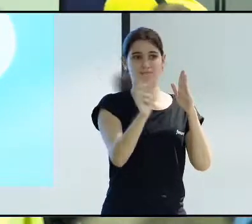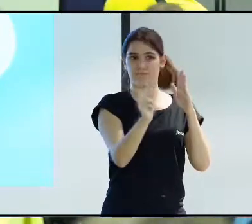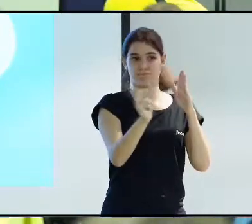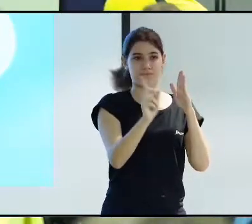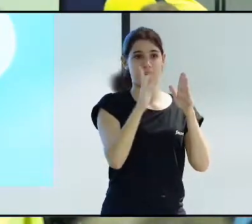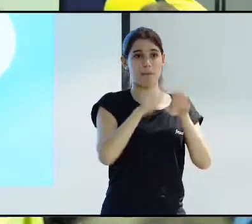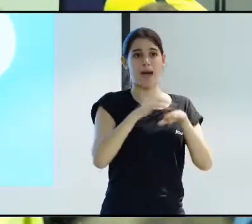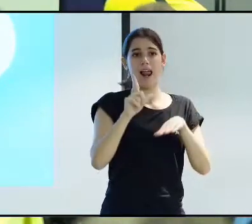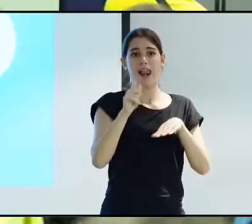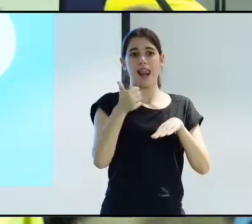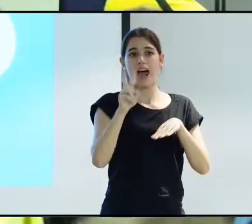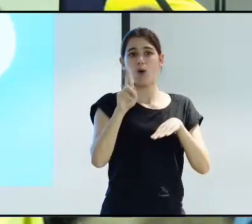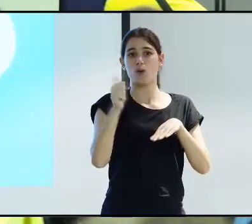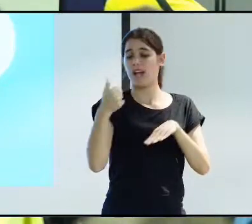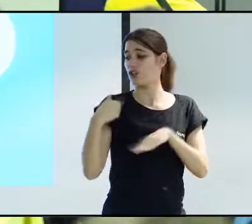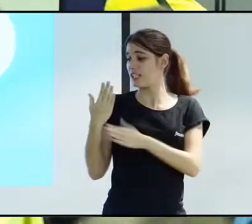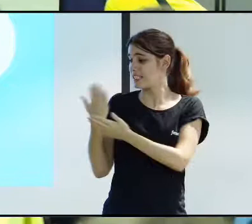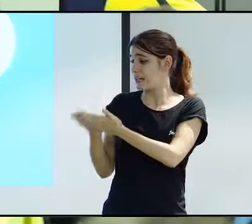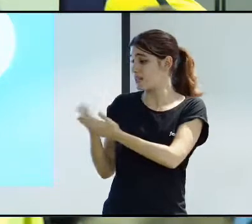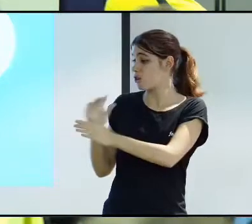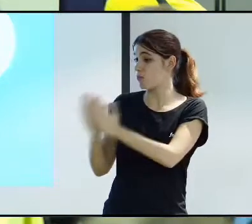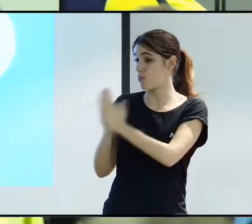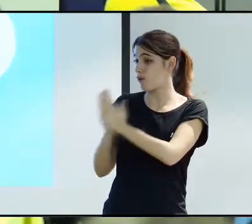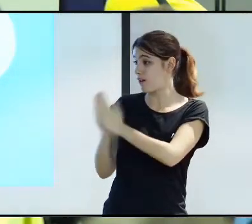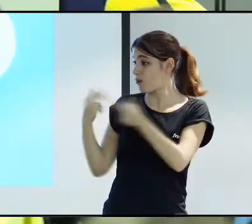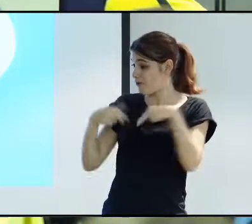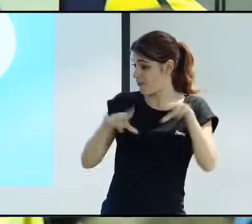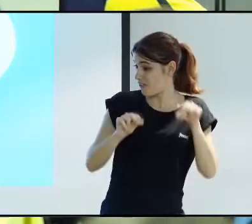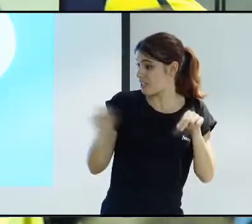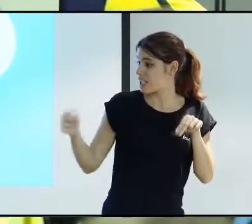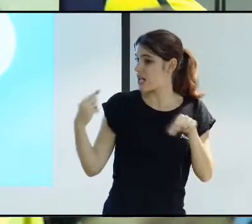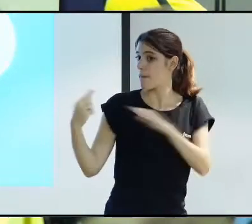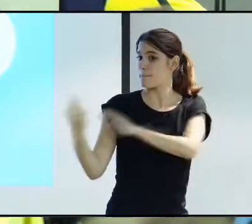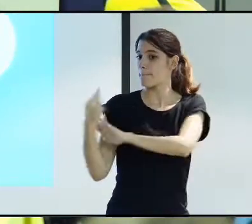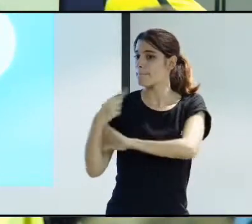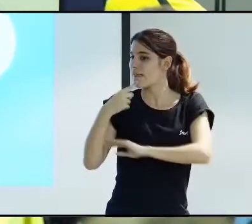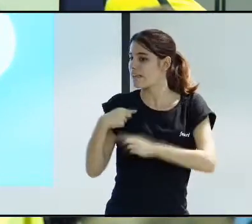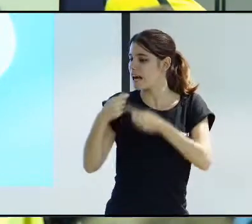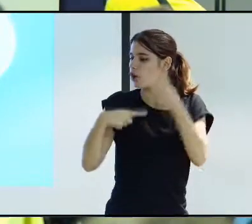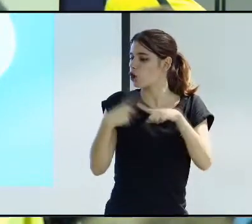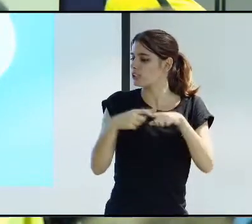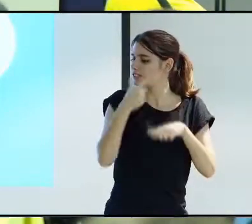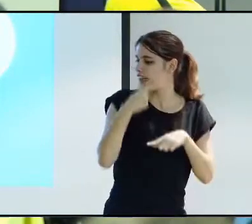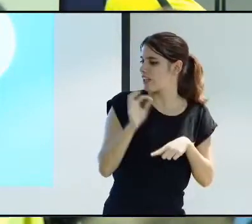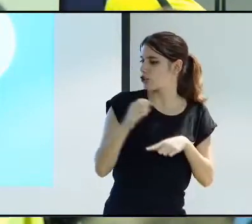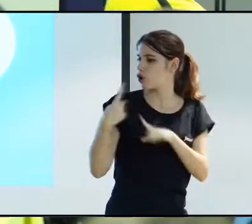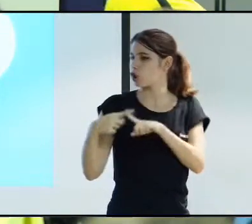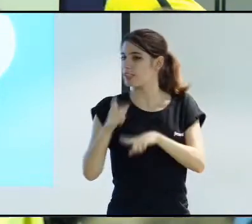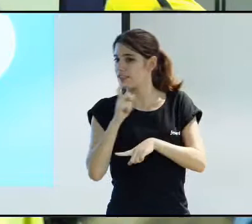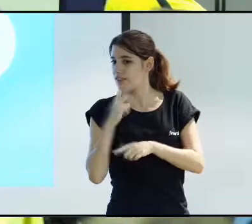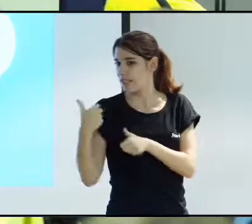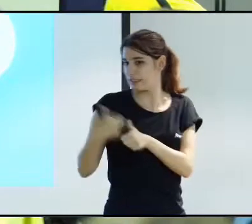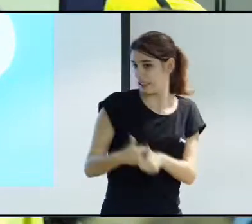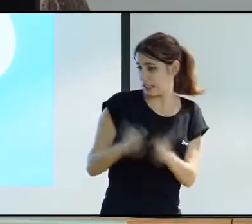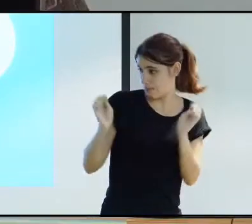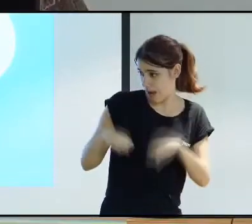So I understand that Laura isn't going to find it easy at all times, and I'm going to ask her to tell me what